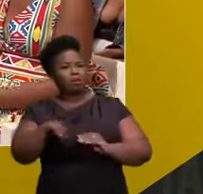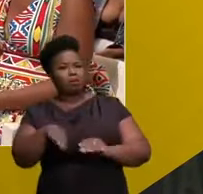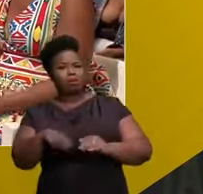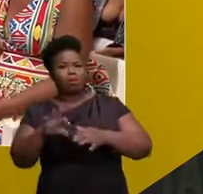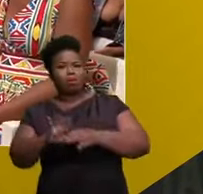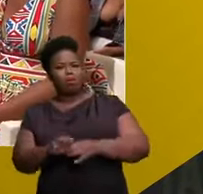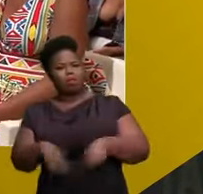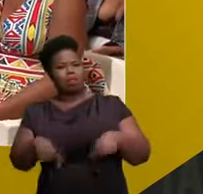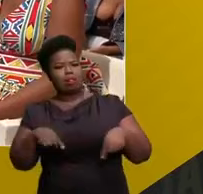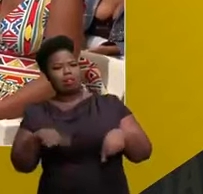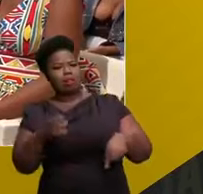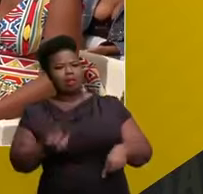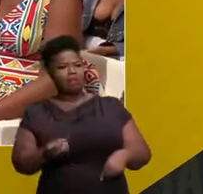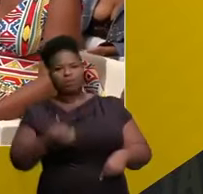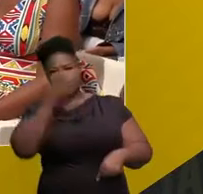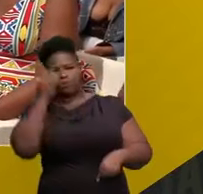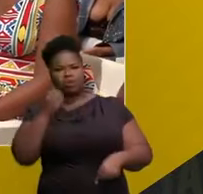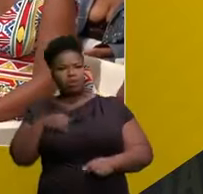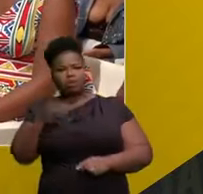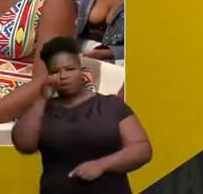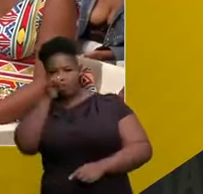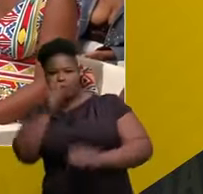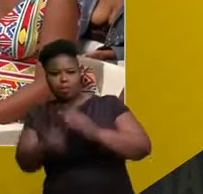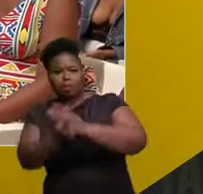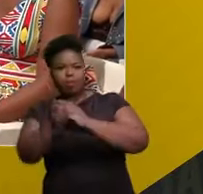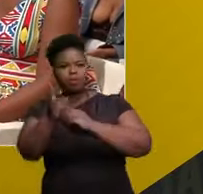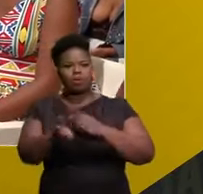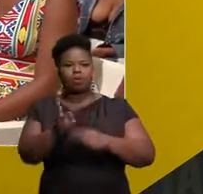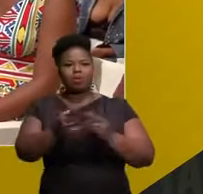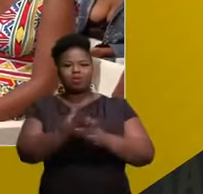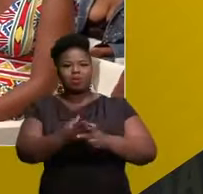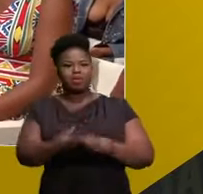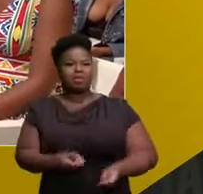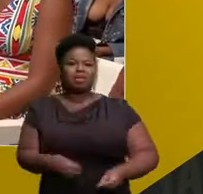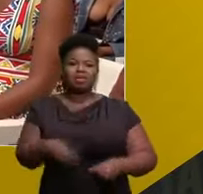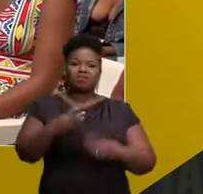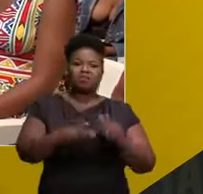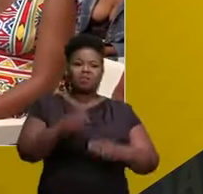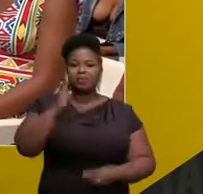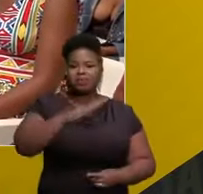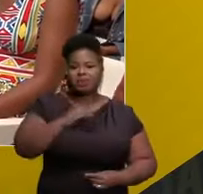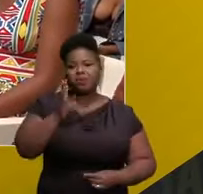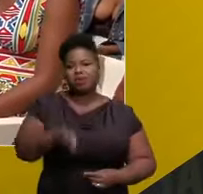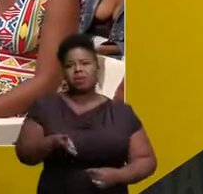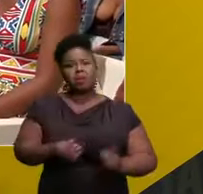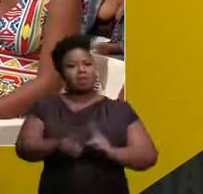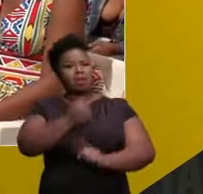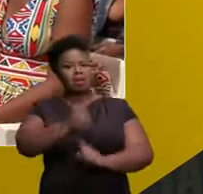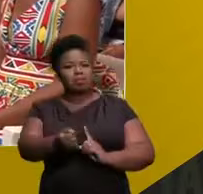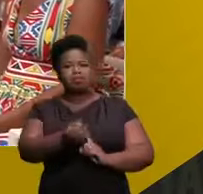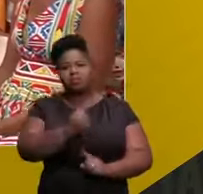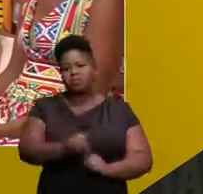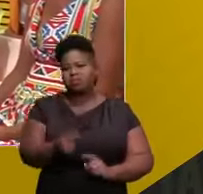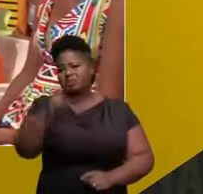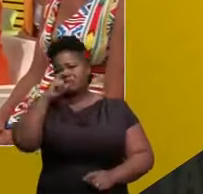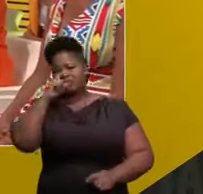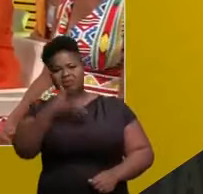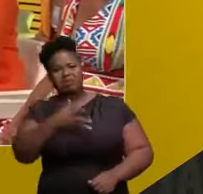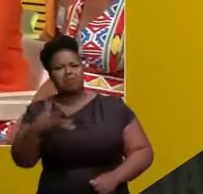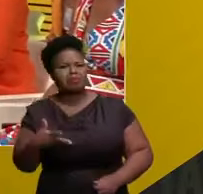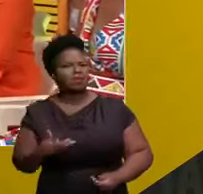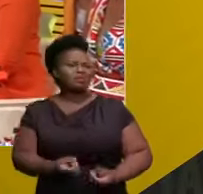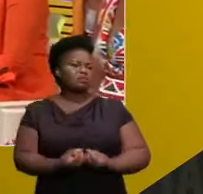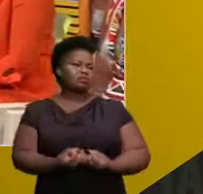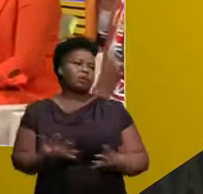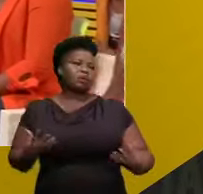sithukile. Asazi ukuthi we're going to be hit by crime, or maybe even worse, sizoshawa unemployment, or hlampe sizohlukunyezwa umama or usisi endlini. Konke